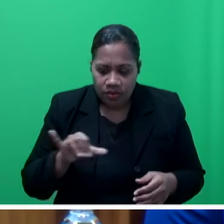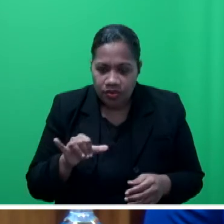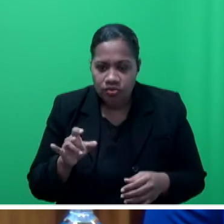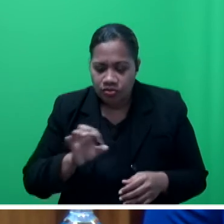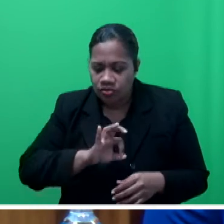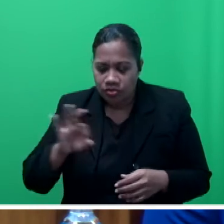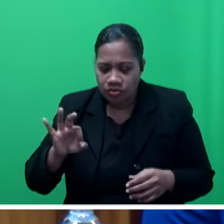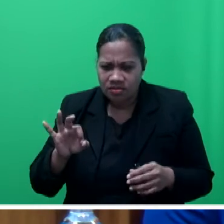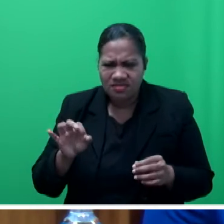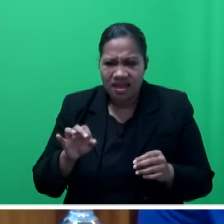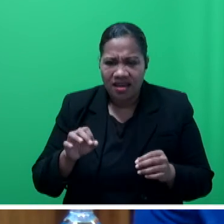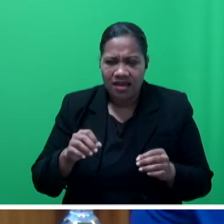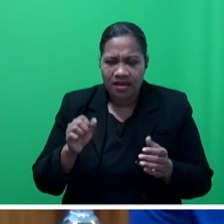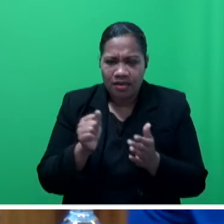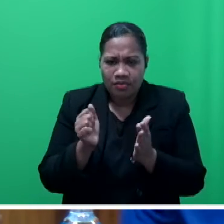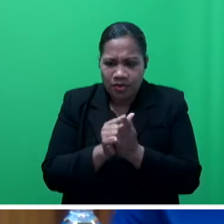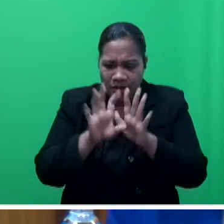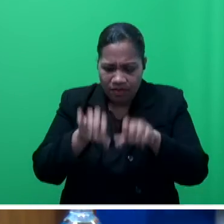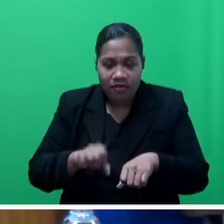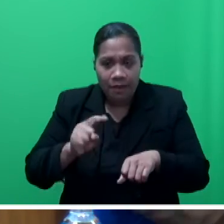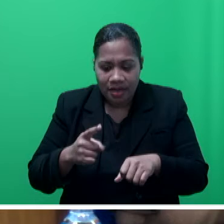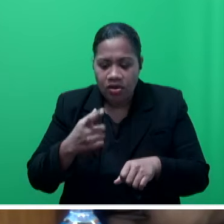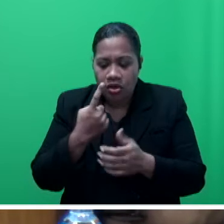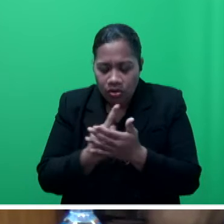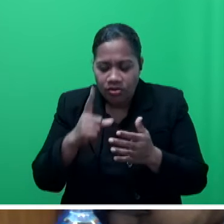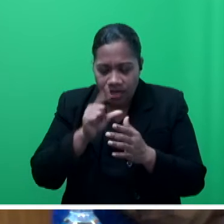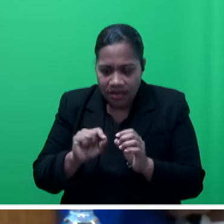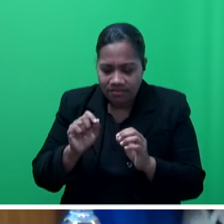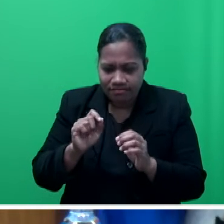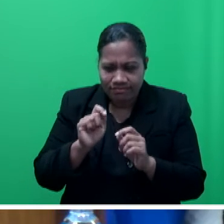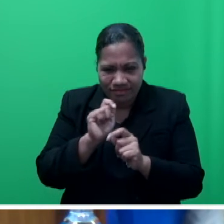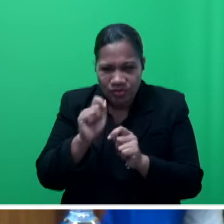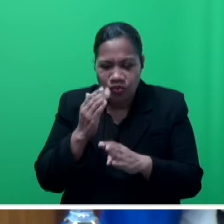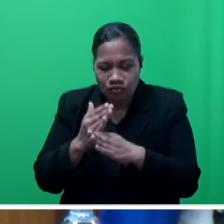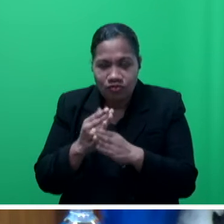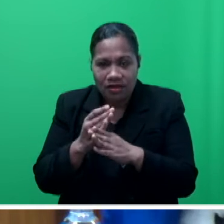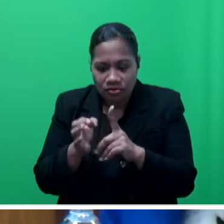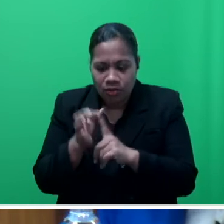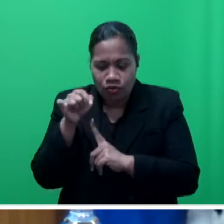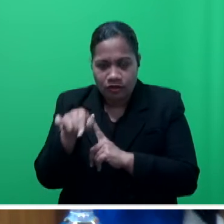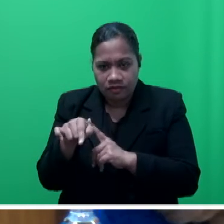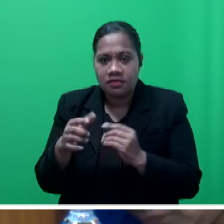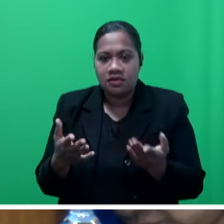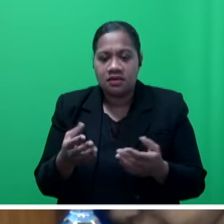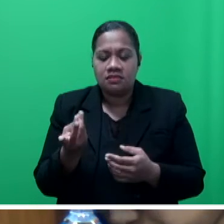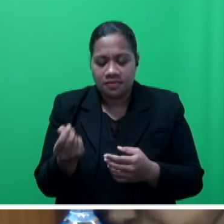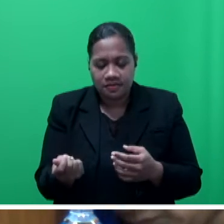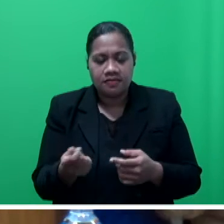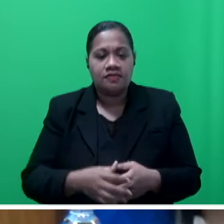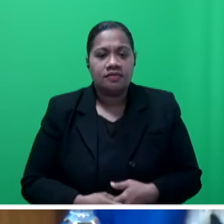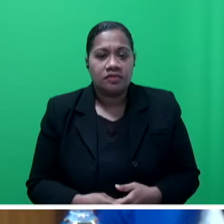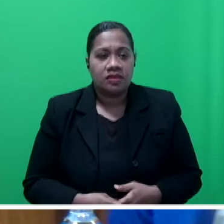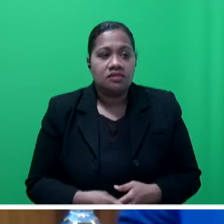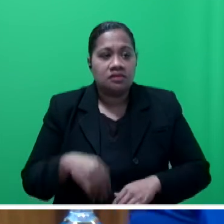can just do a little remedial work so that it can still be used. Government has committed unprecedented funding